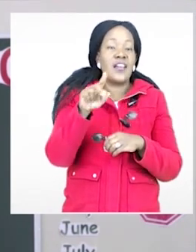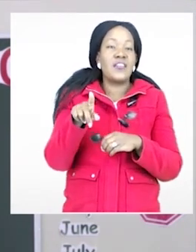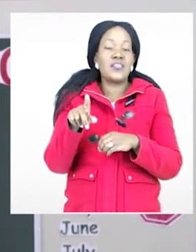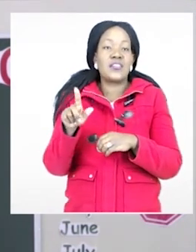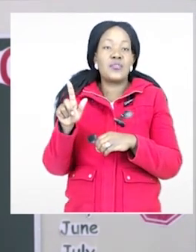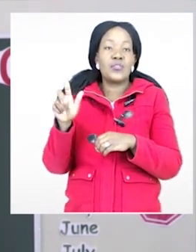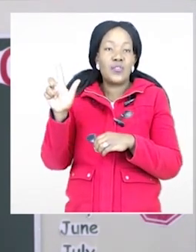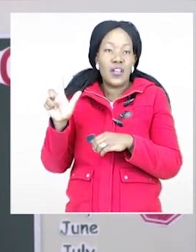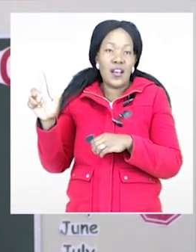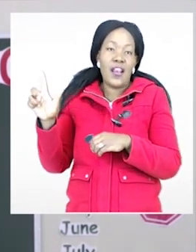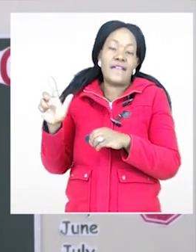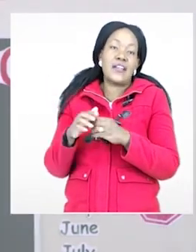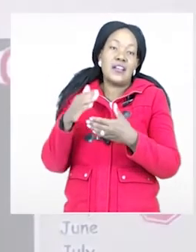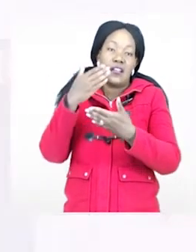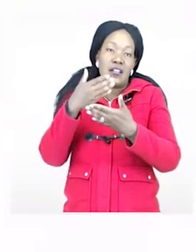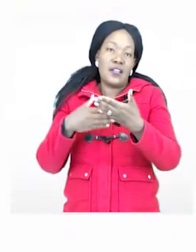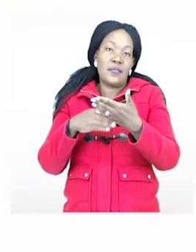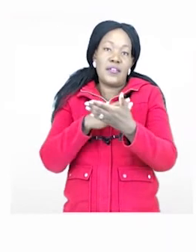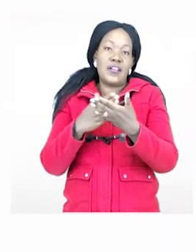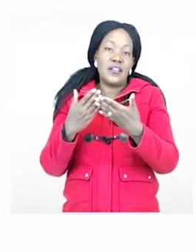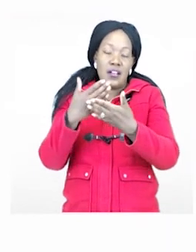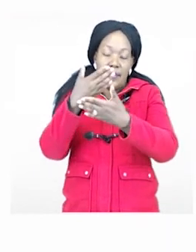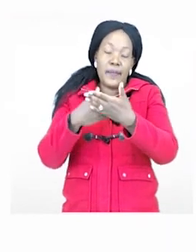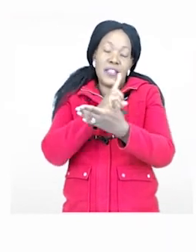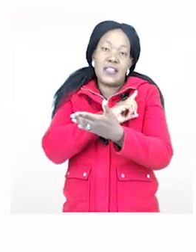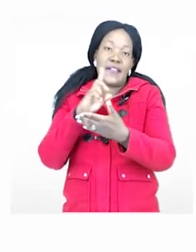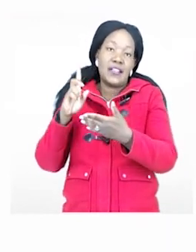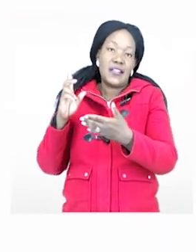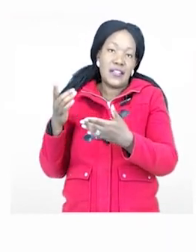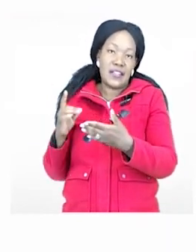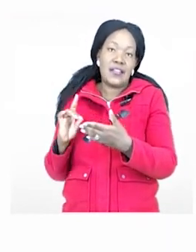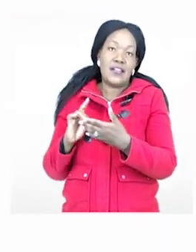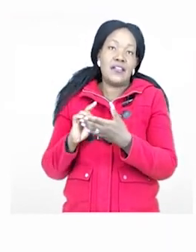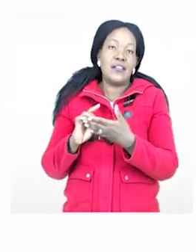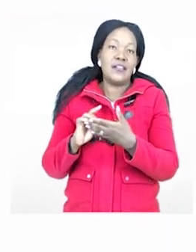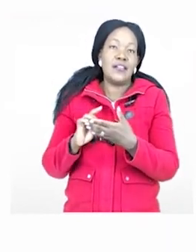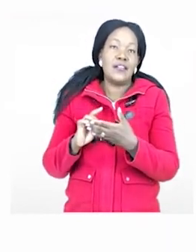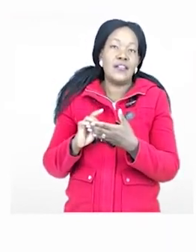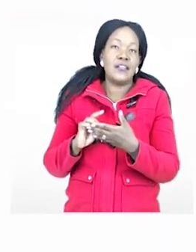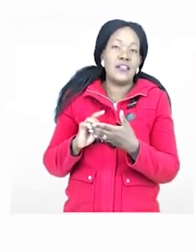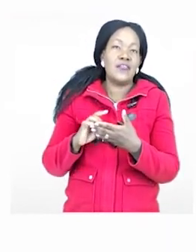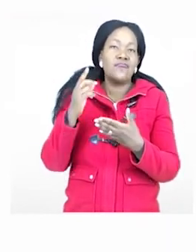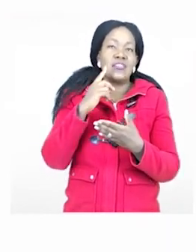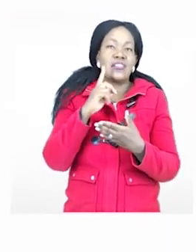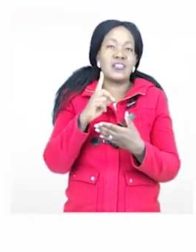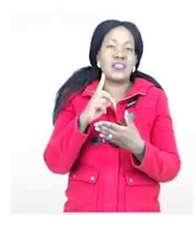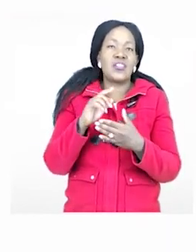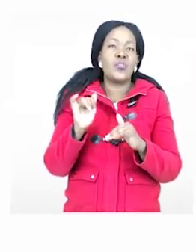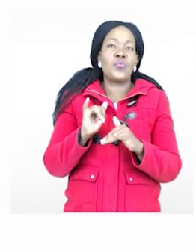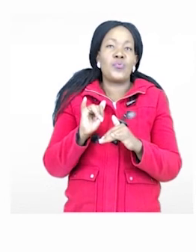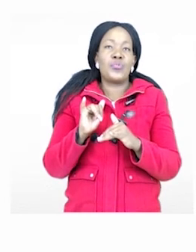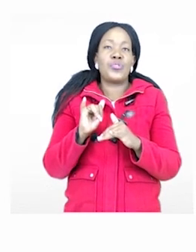look at page 17 again. And on page 17, it's very clear to see which one is